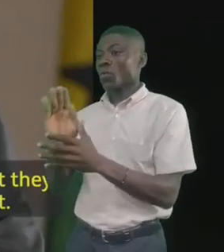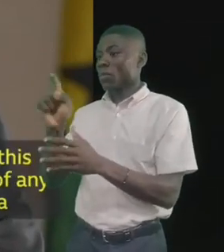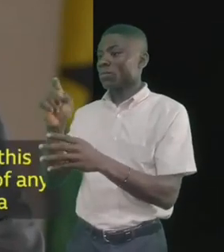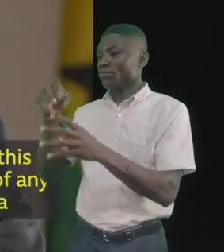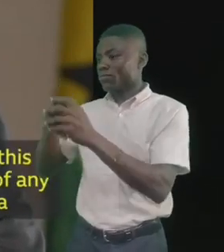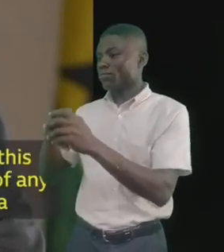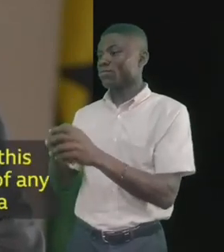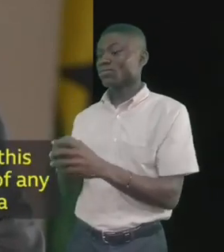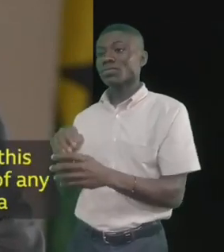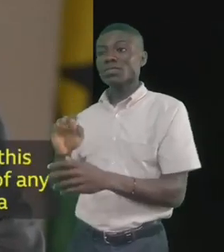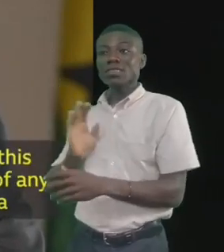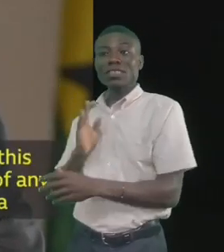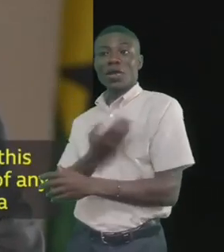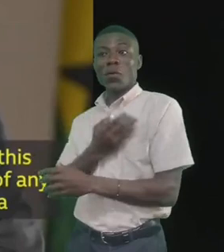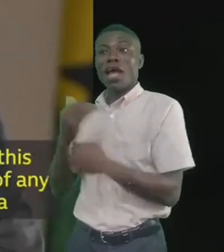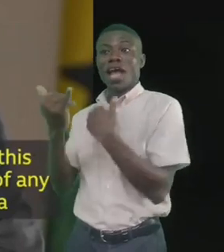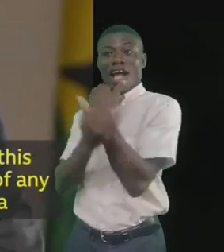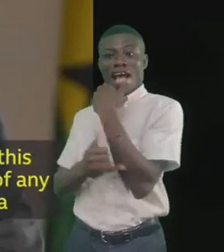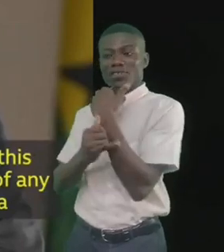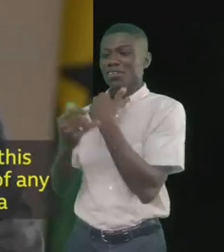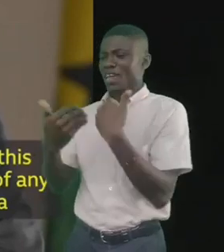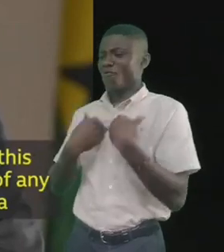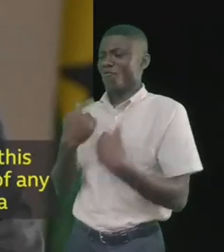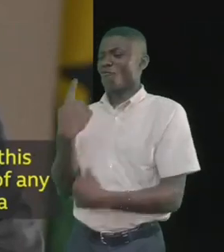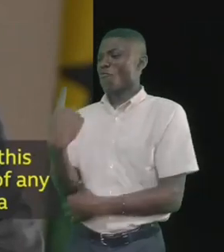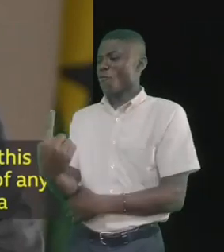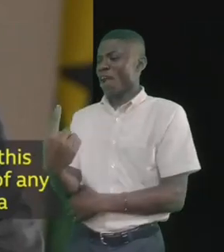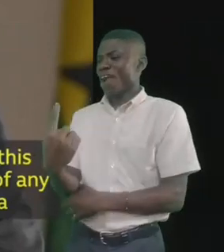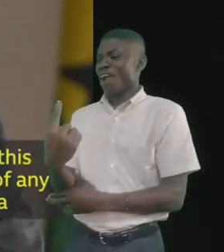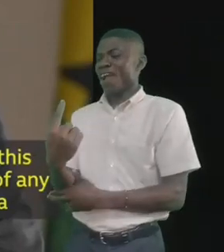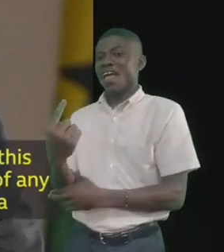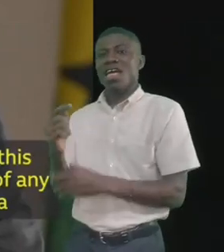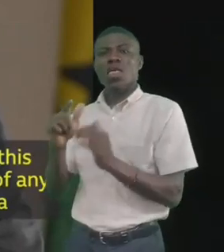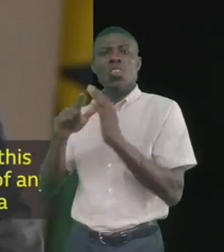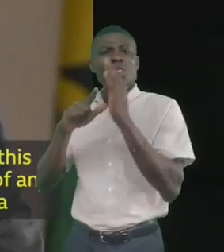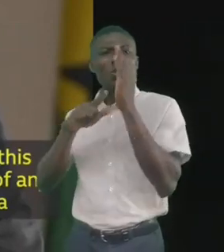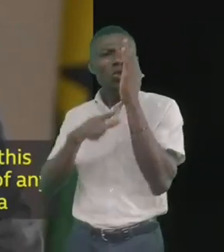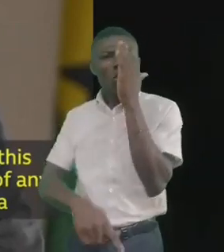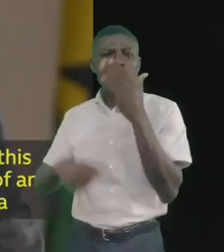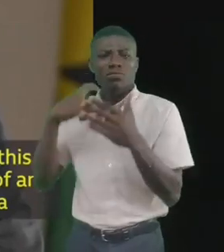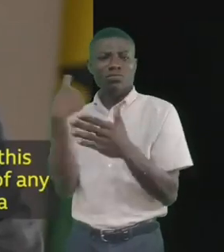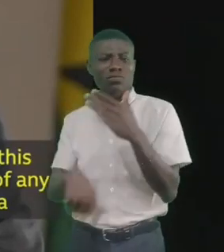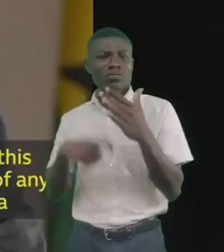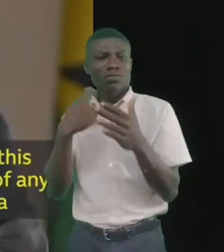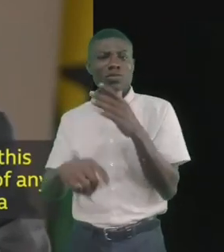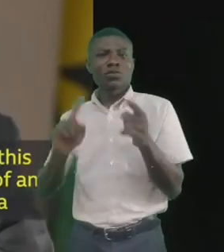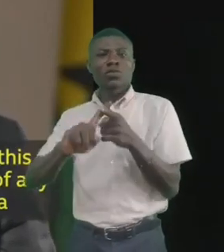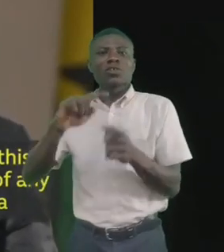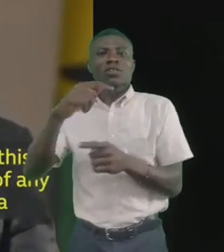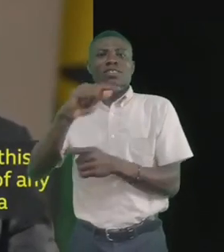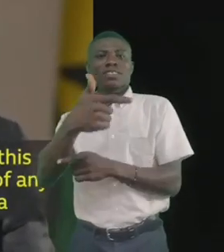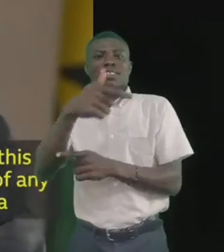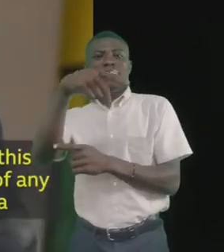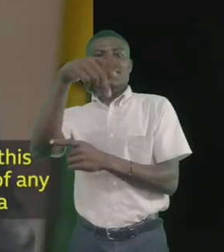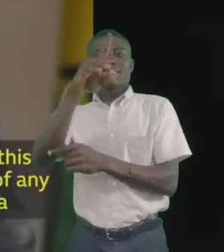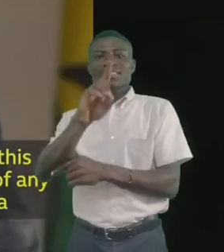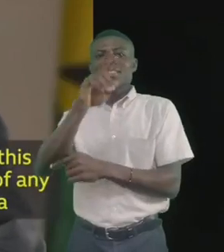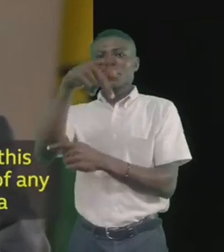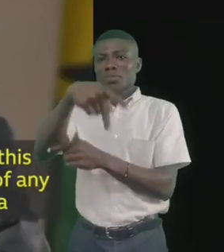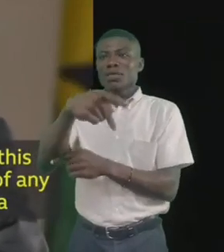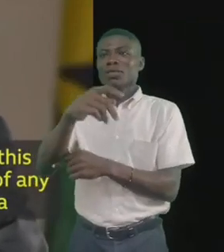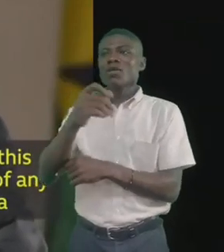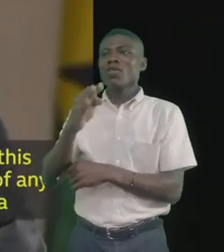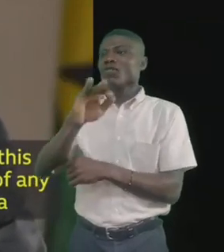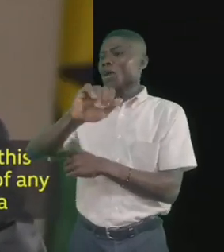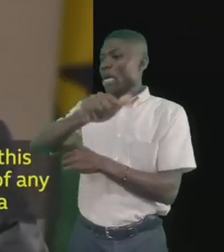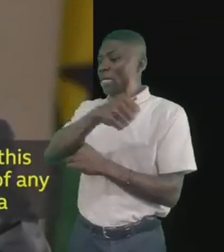the net. Our country has one of the lowest tax to GDP ratios of